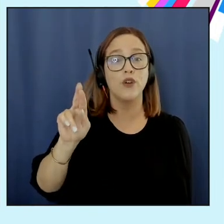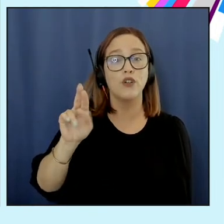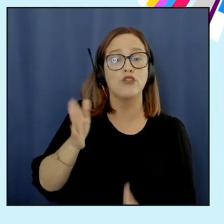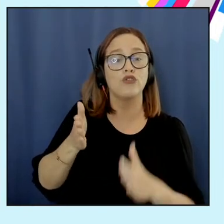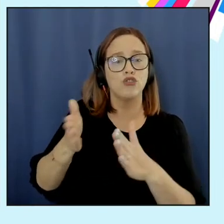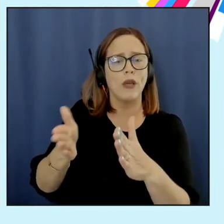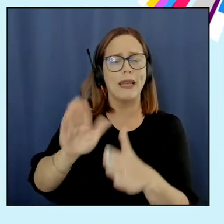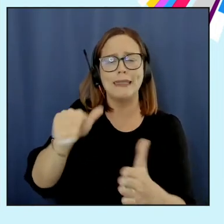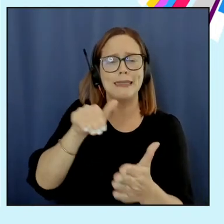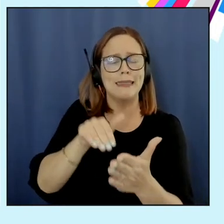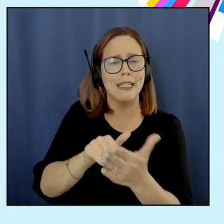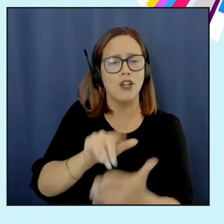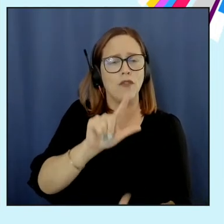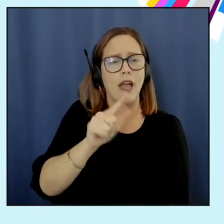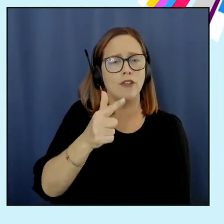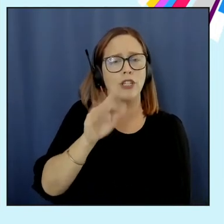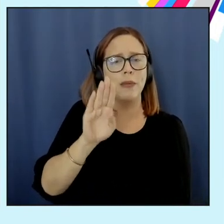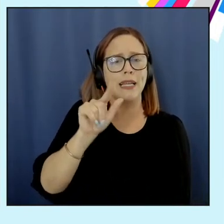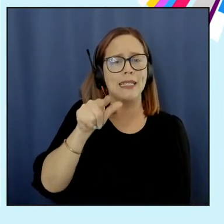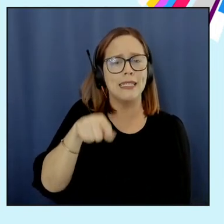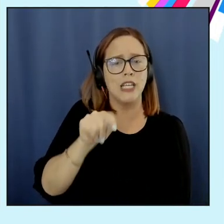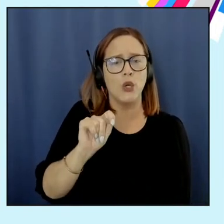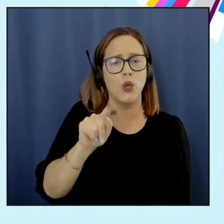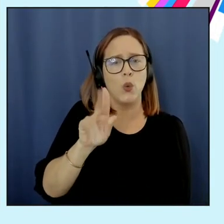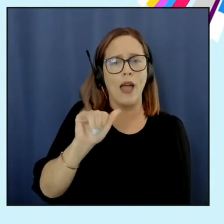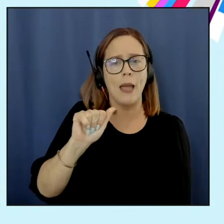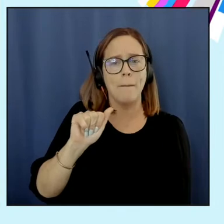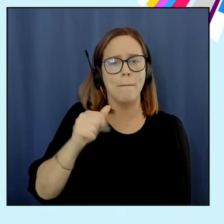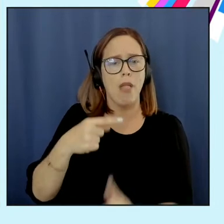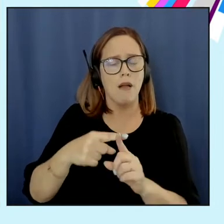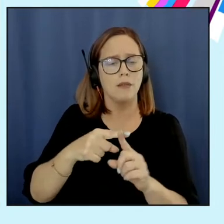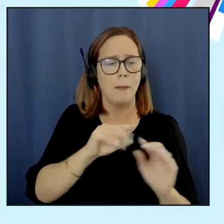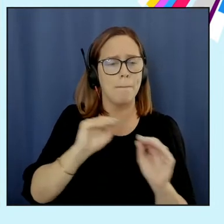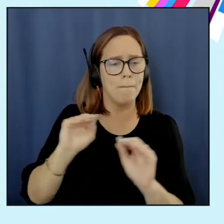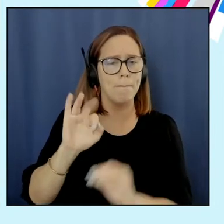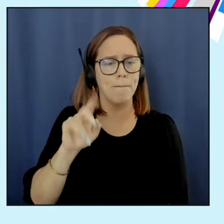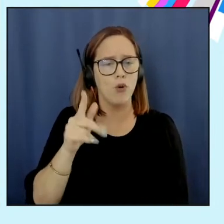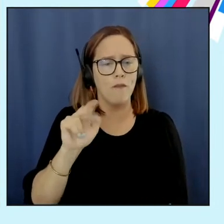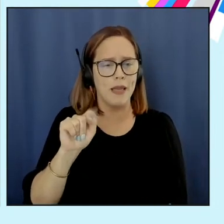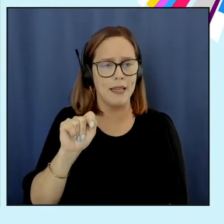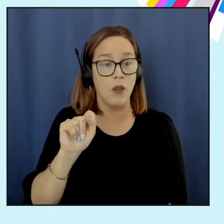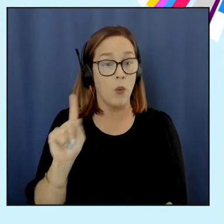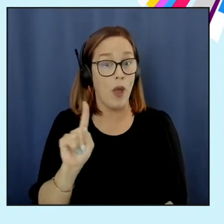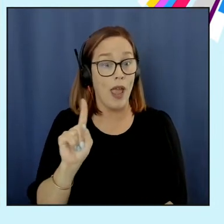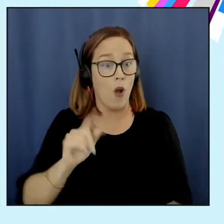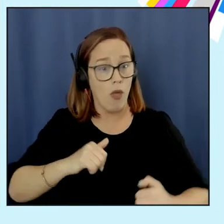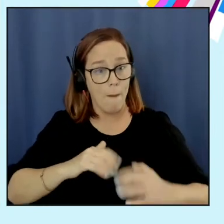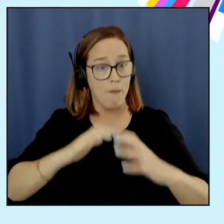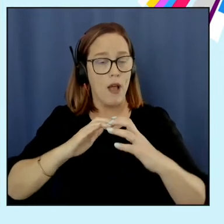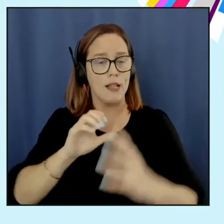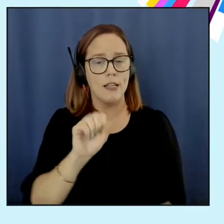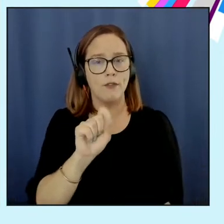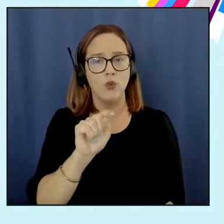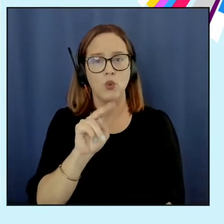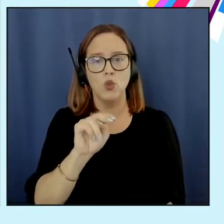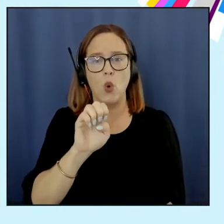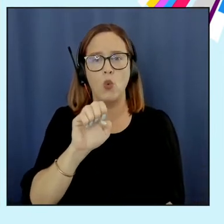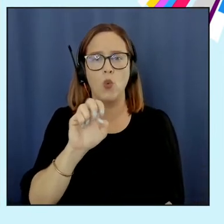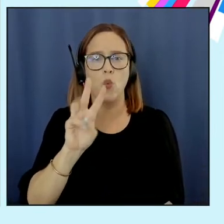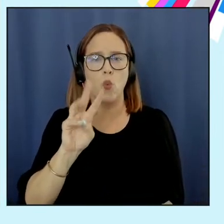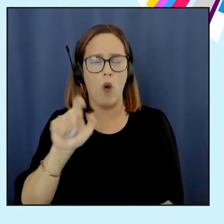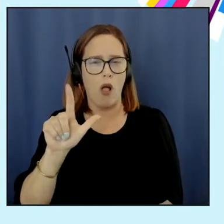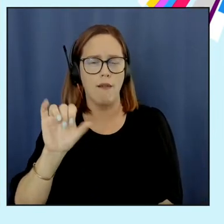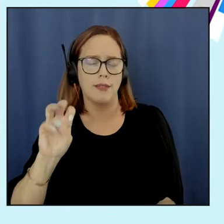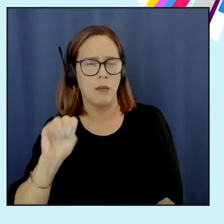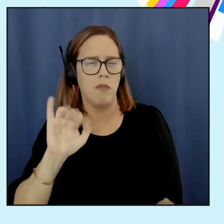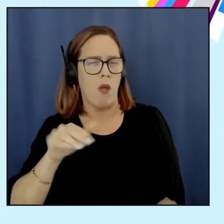movement since the historic uprising at the Stonewall Inn, or just Stonewall as was often called. It was a bar, and